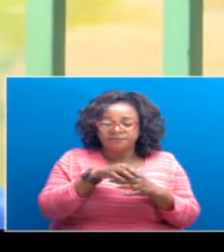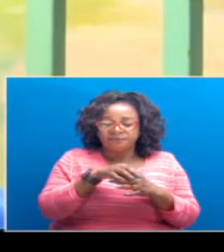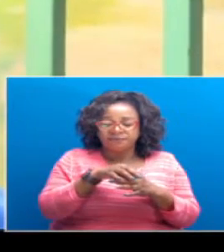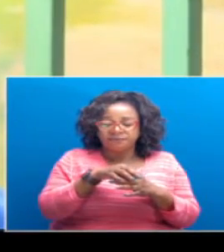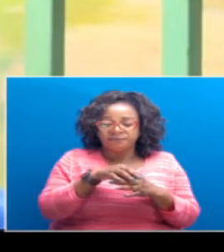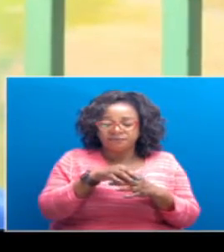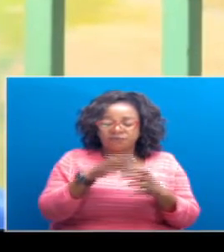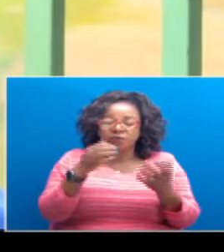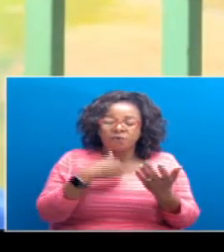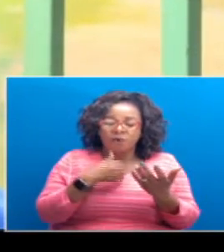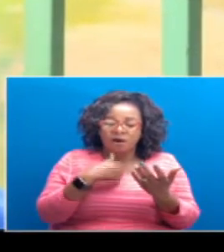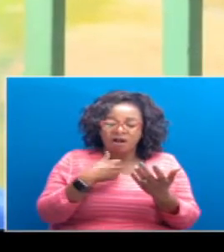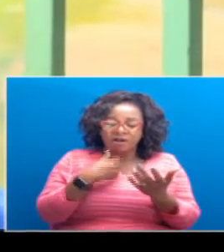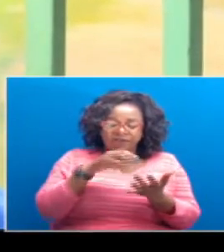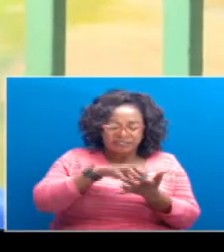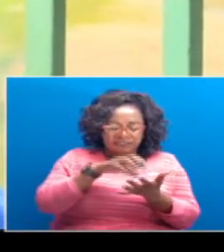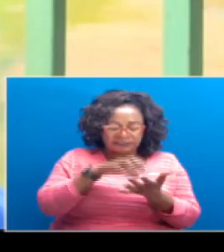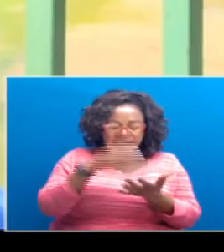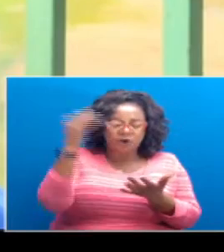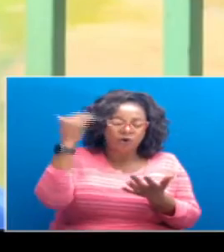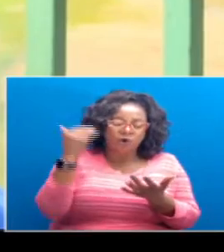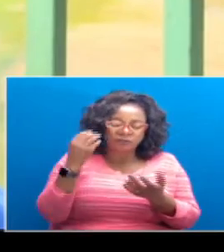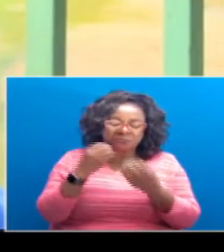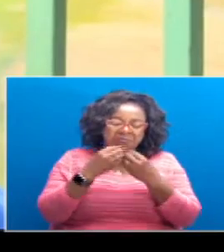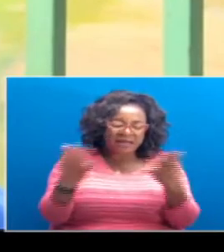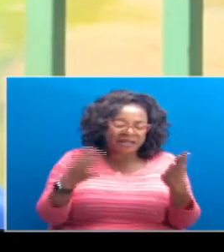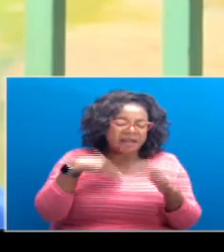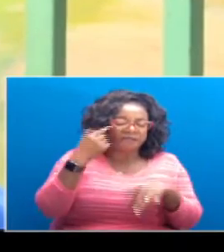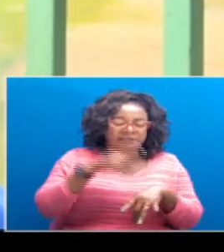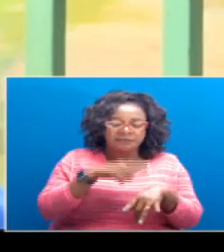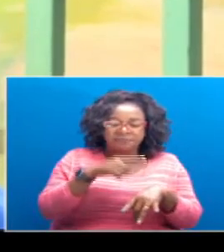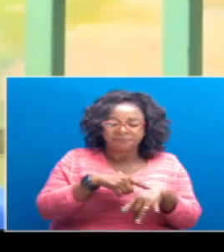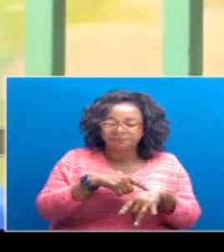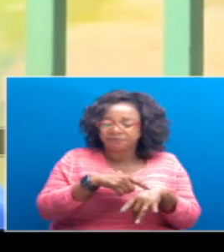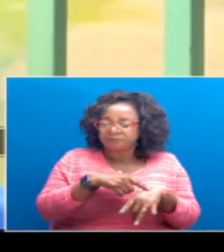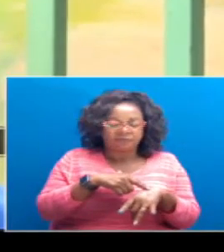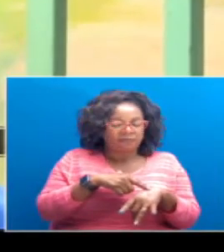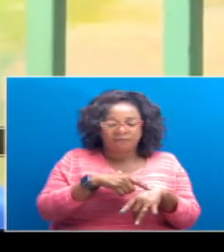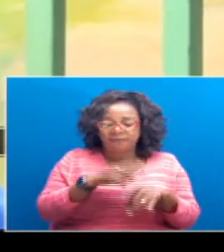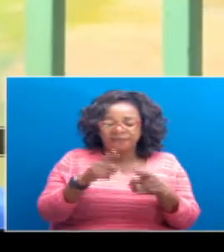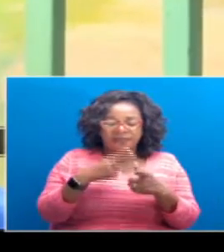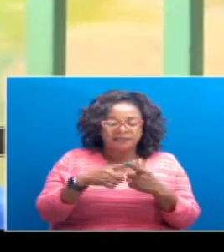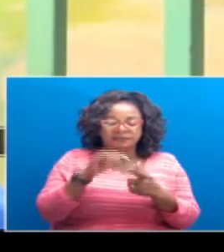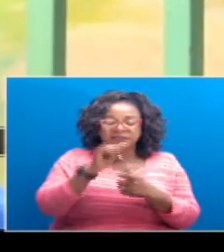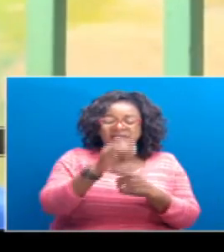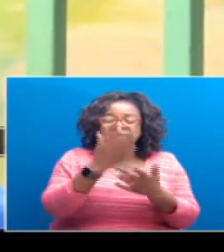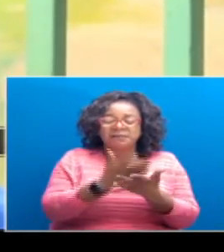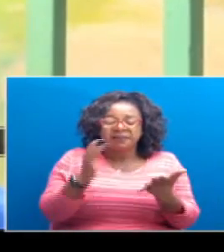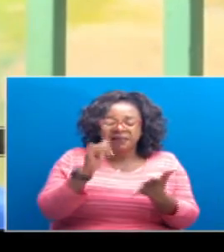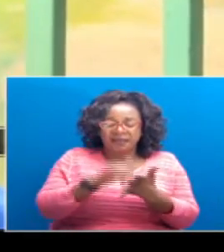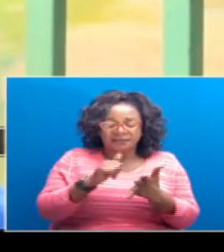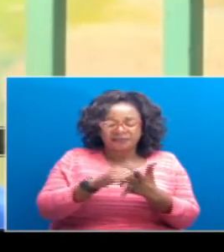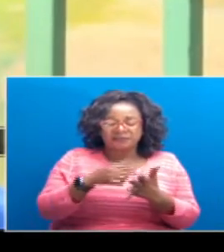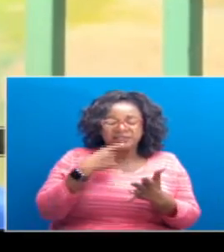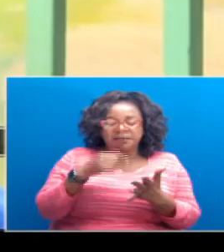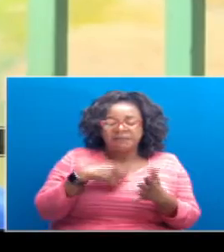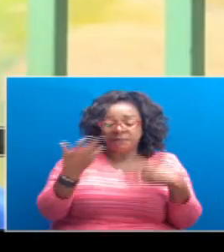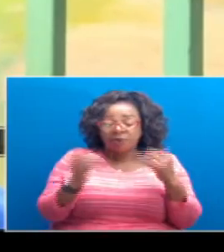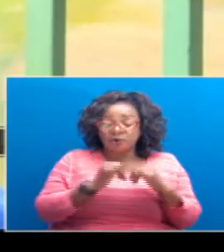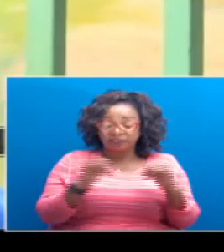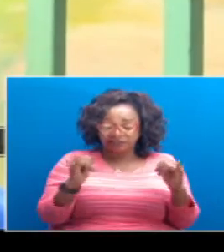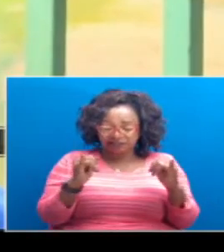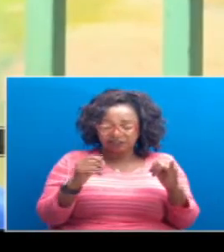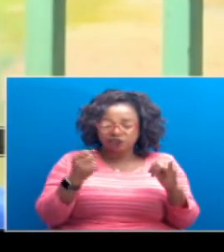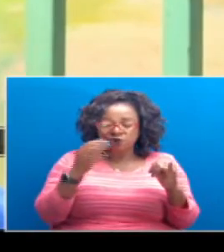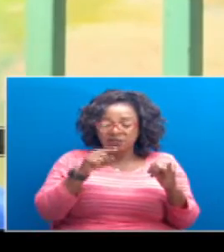court cases, you're battling court cases every other time. I mean, there is something that can tell me about integrity. So